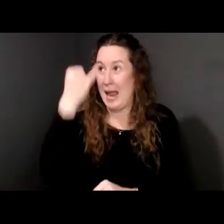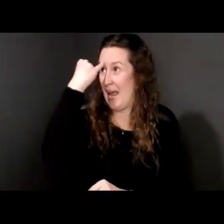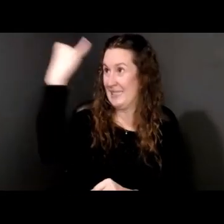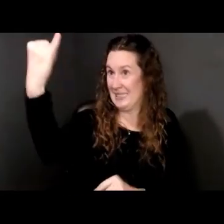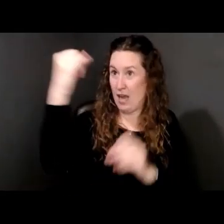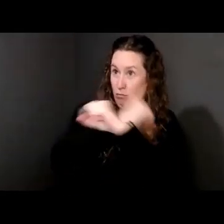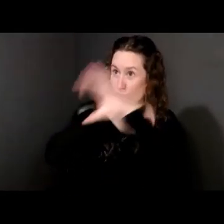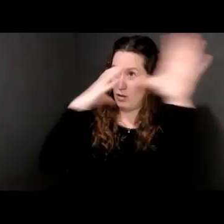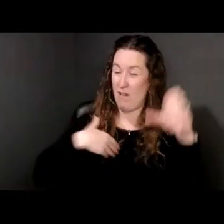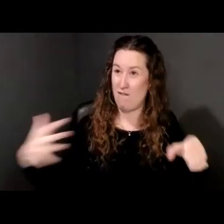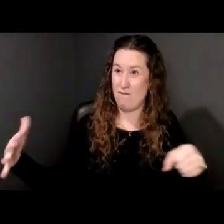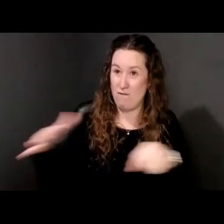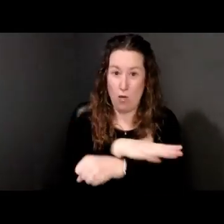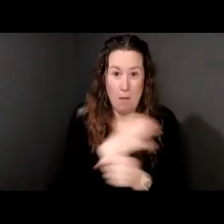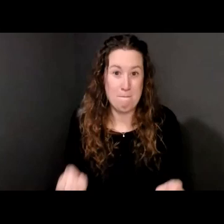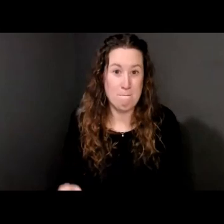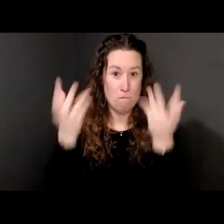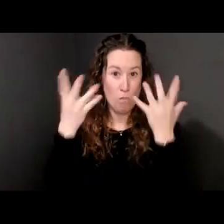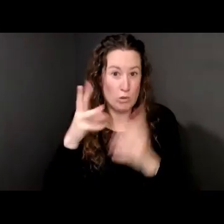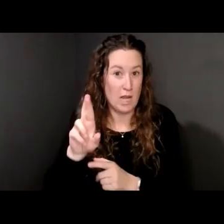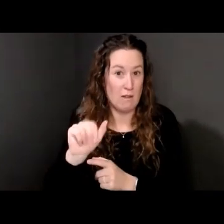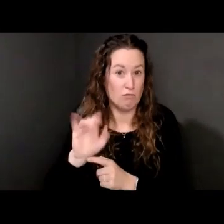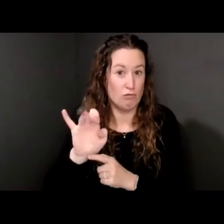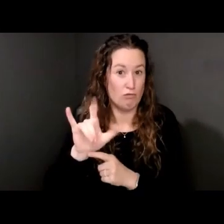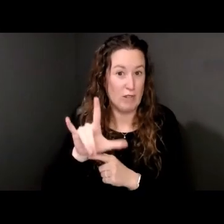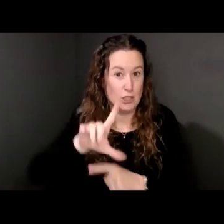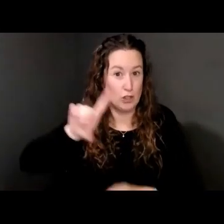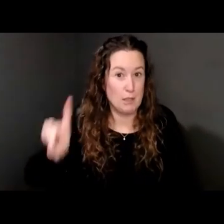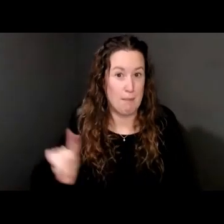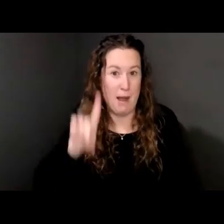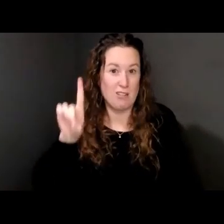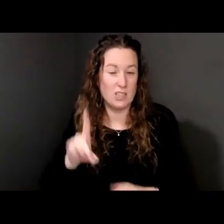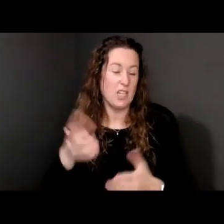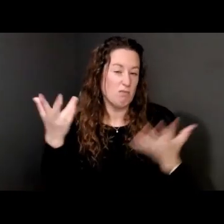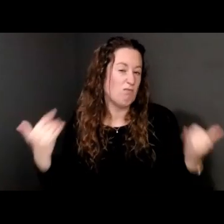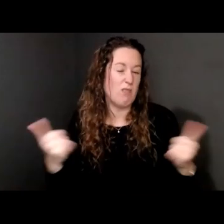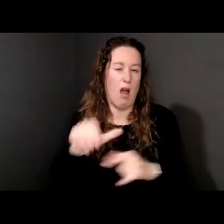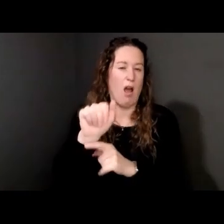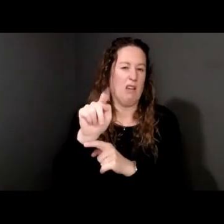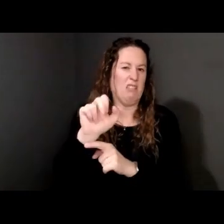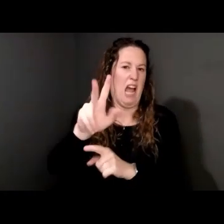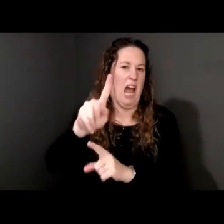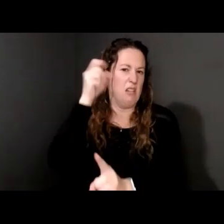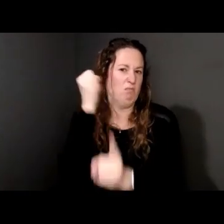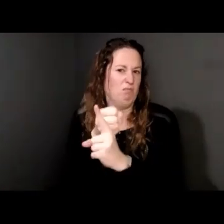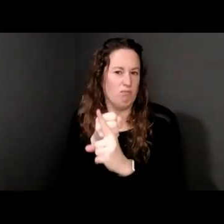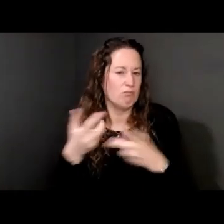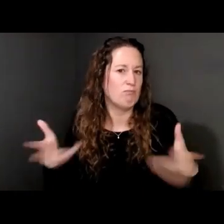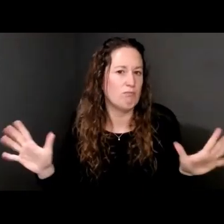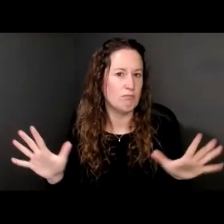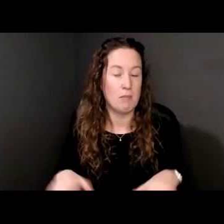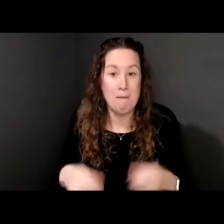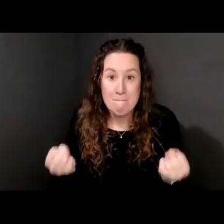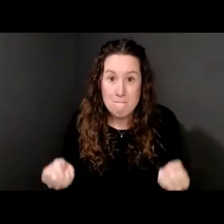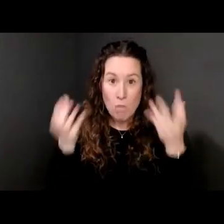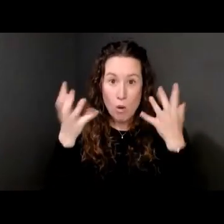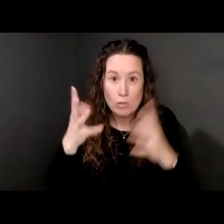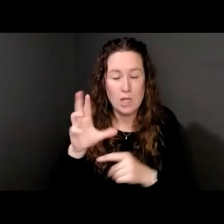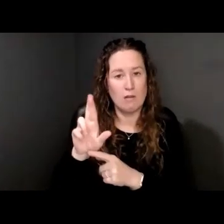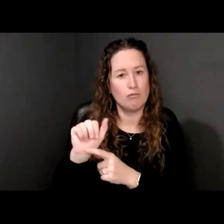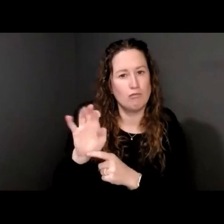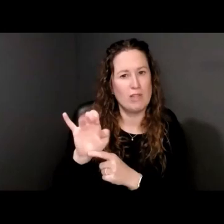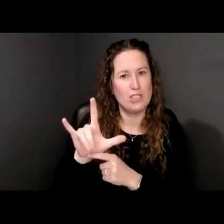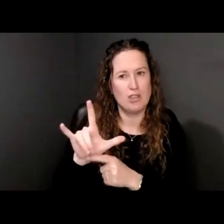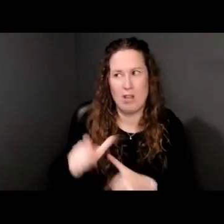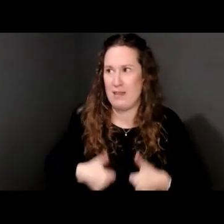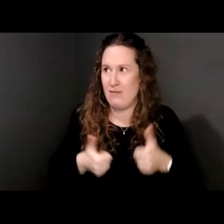full multiracial democracy is under attack. A multiracial democracy, living in a country where,